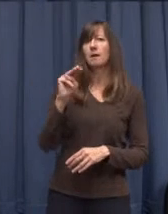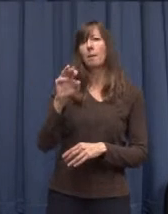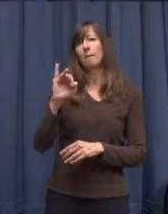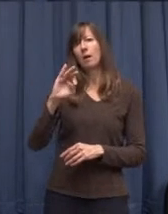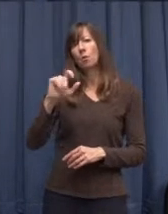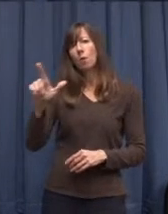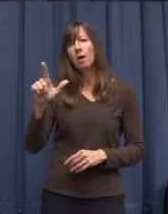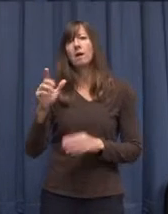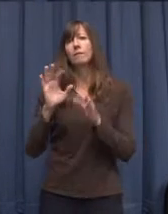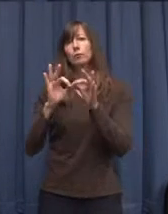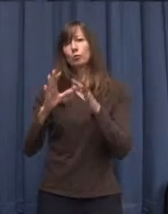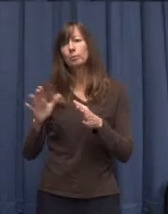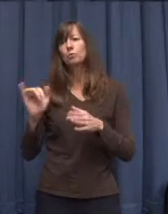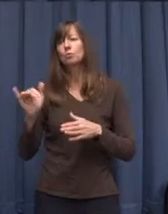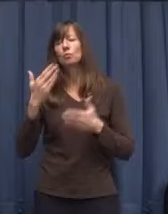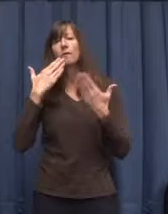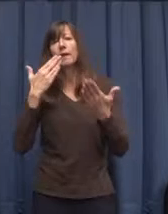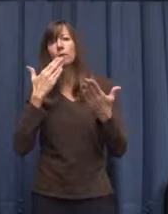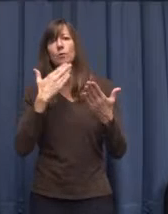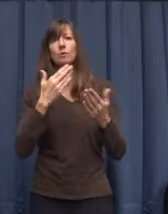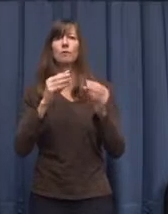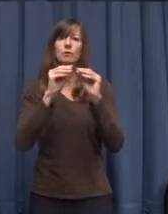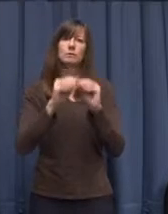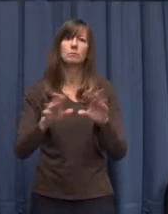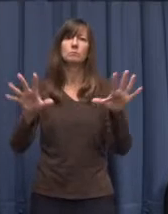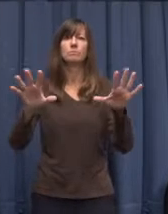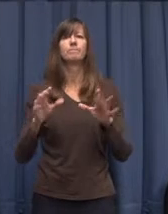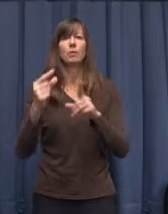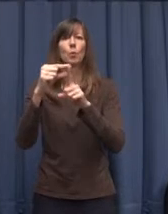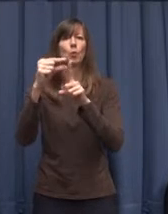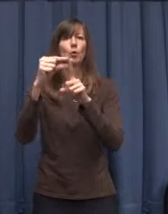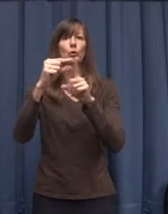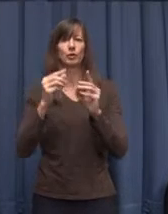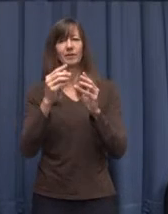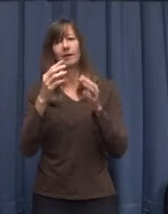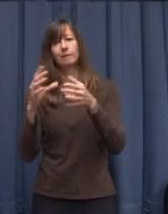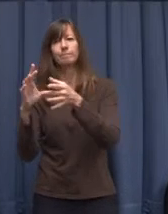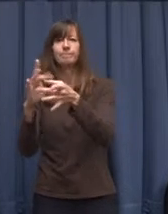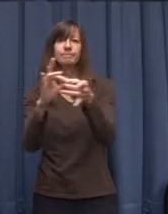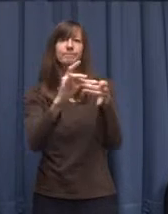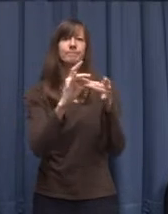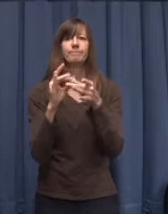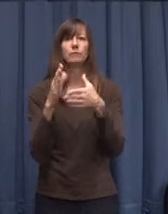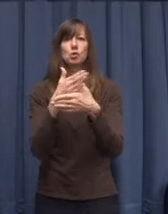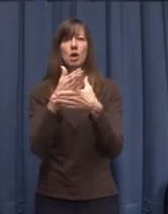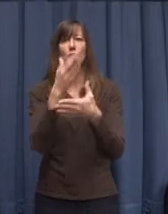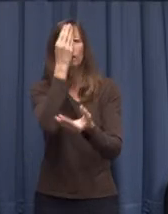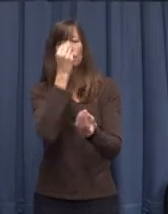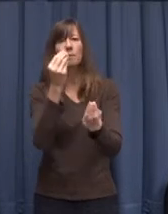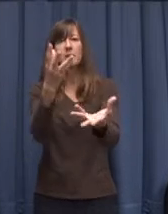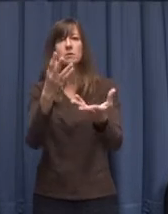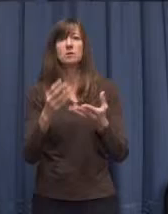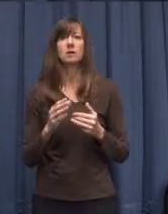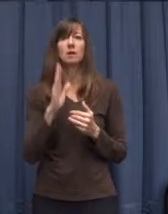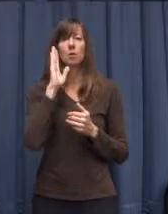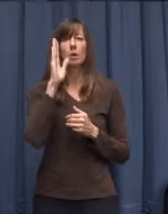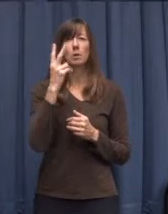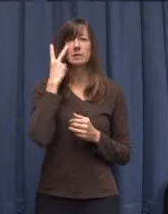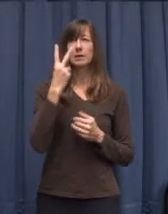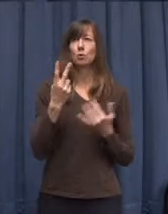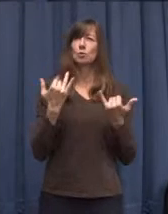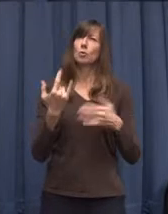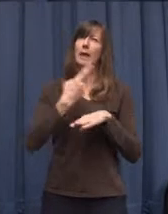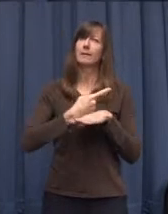for also helping to spread the word. We will see you. I lost track of, yeah, it's